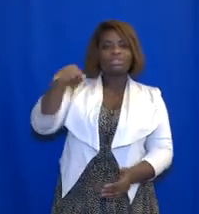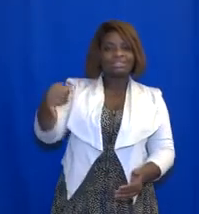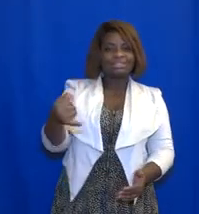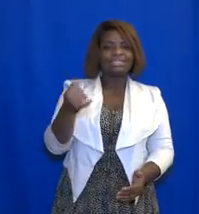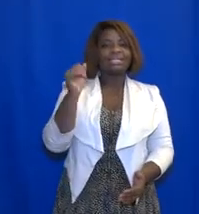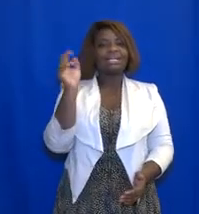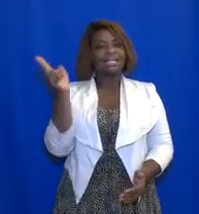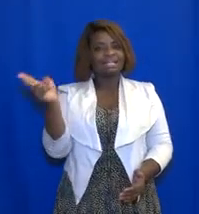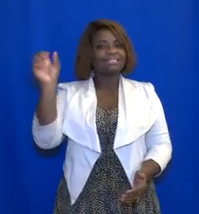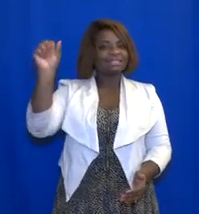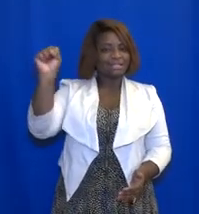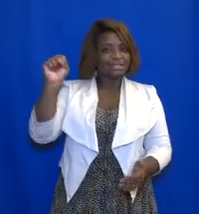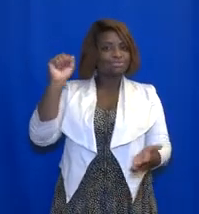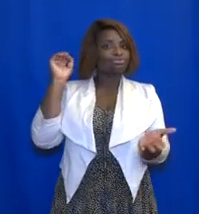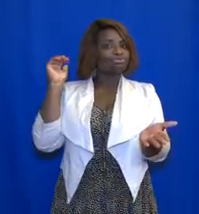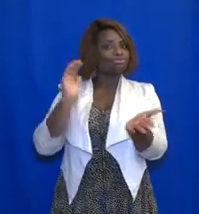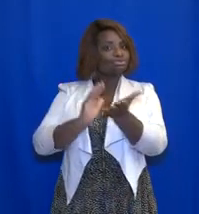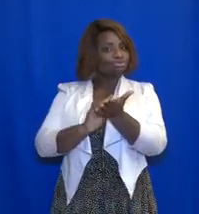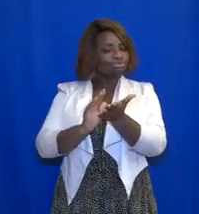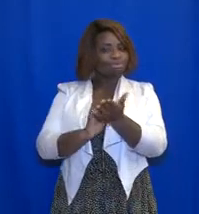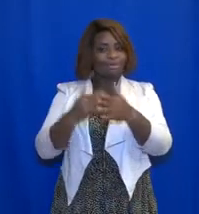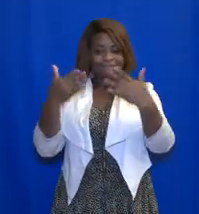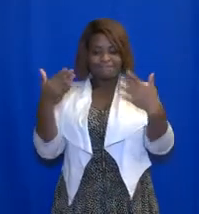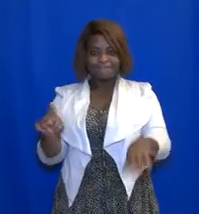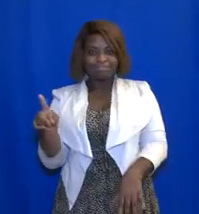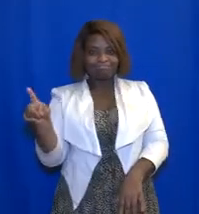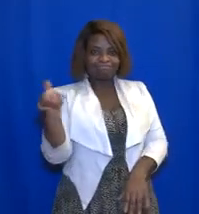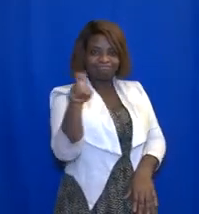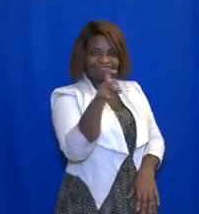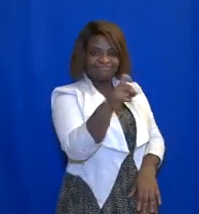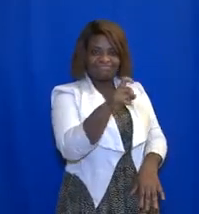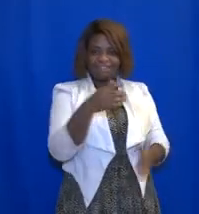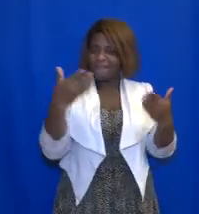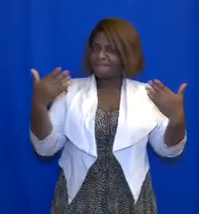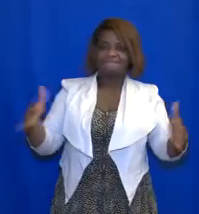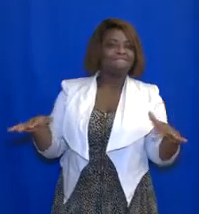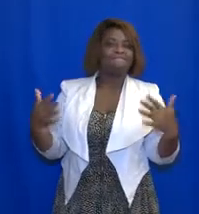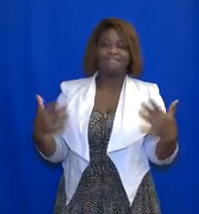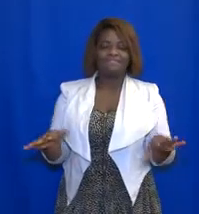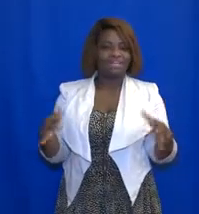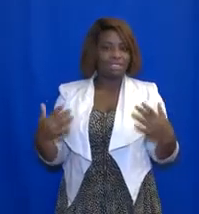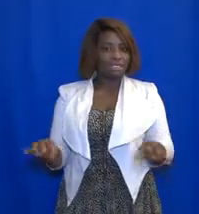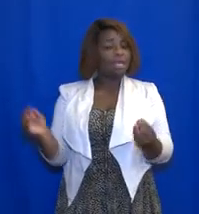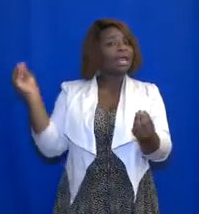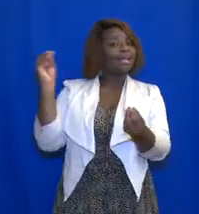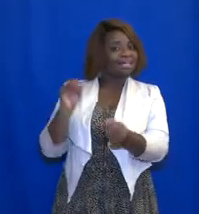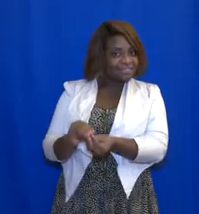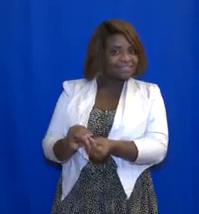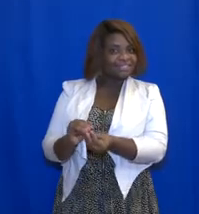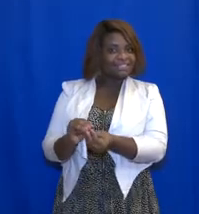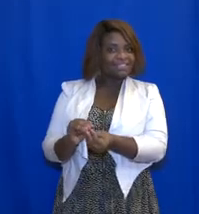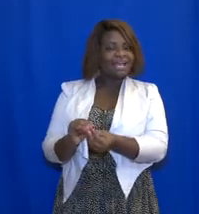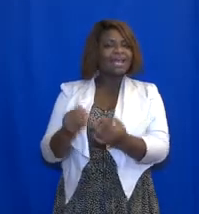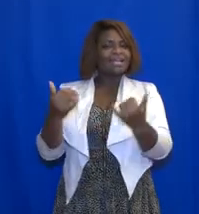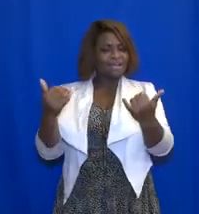the country have been fumigated and disinfected. Additionally, we